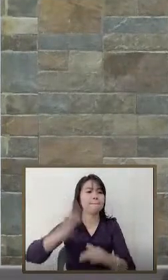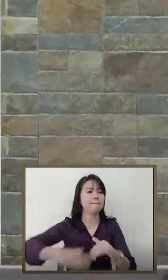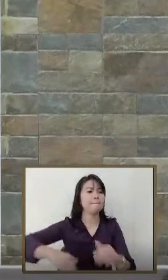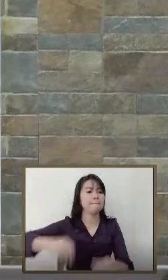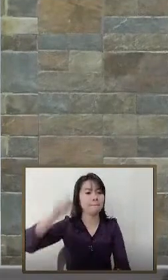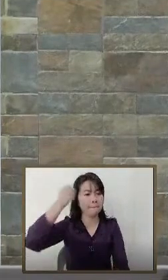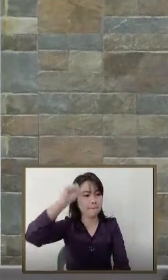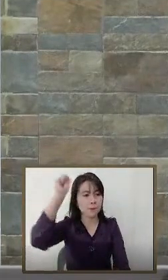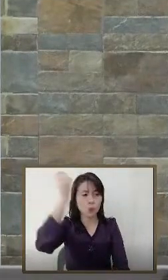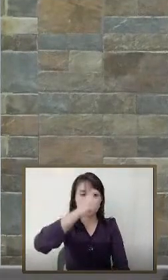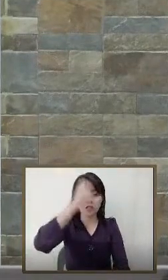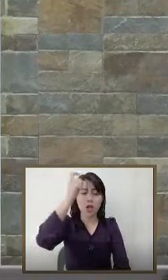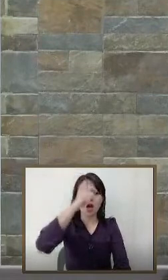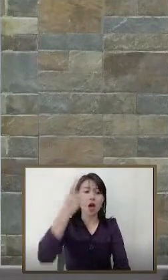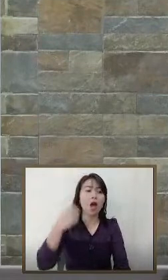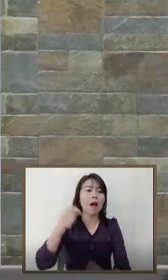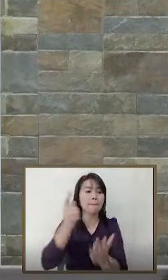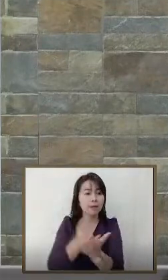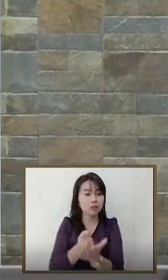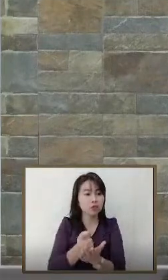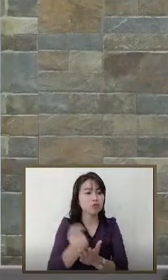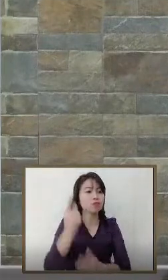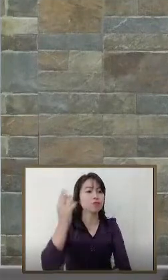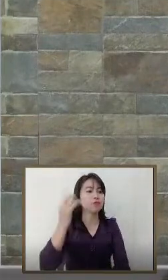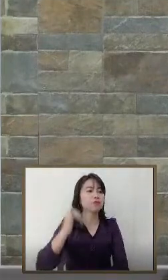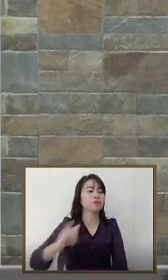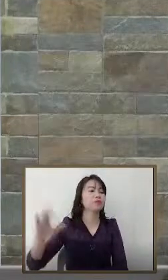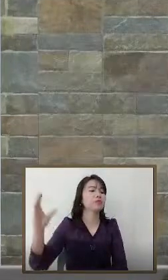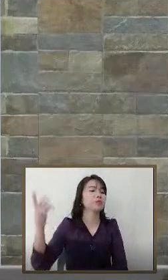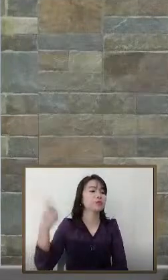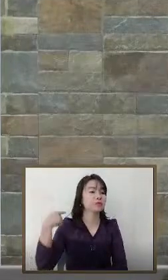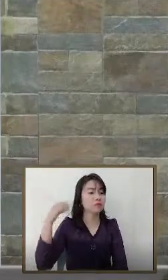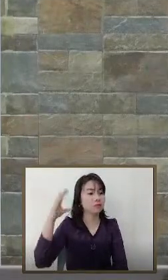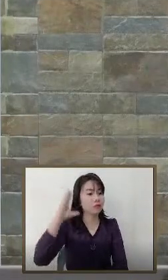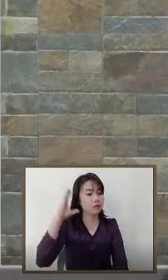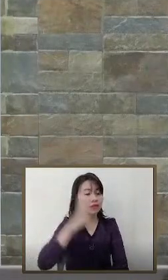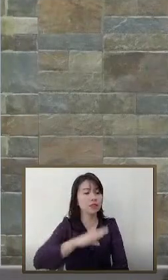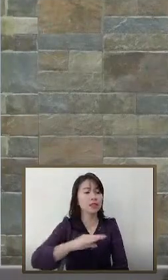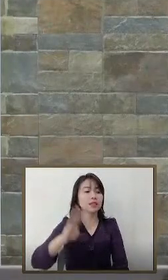marveled at his wisdom, at the truth they heard him